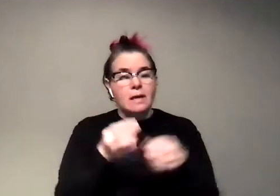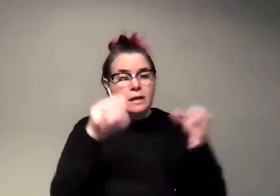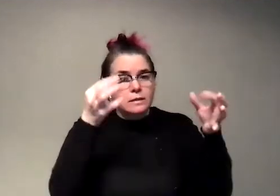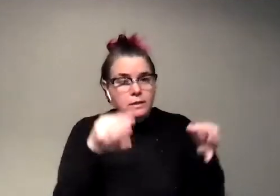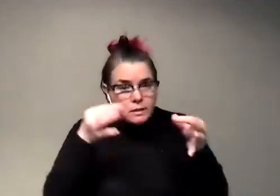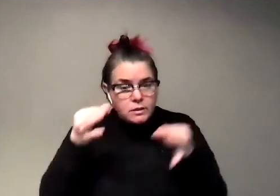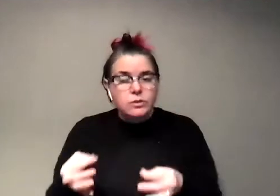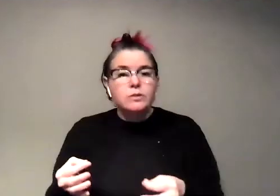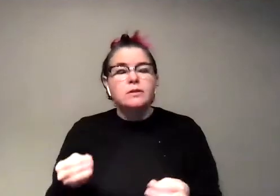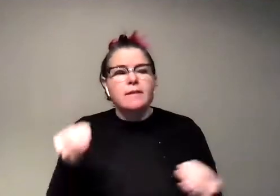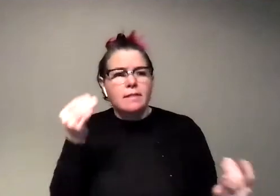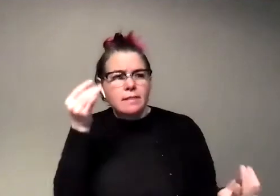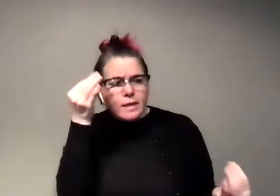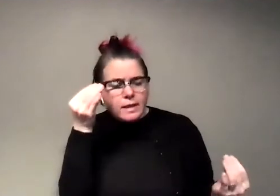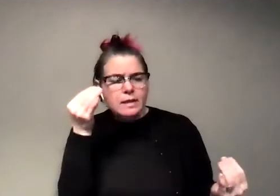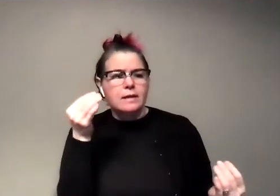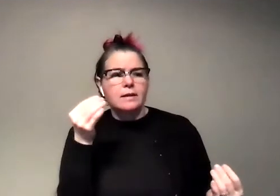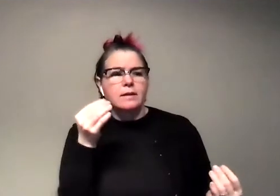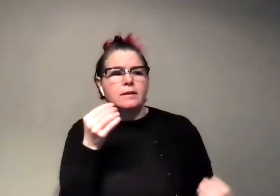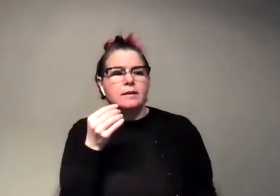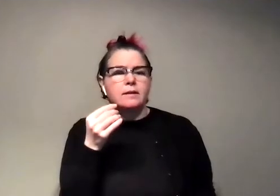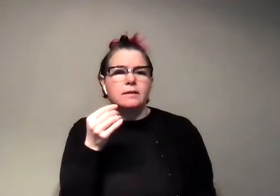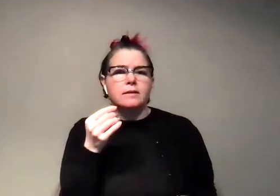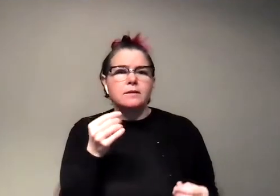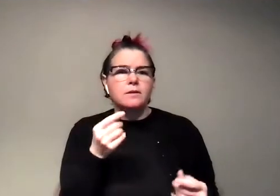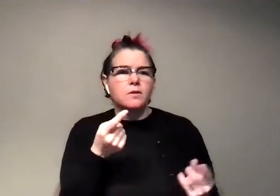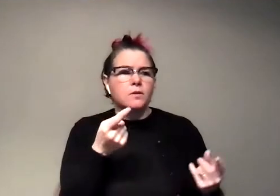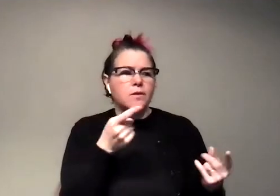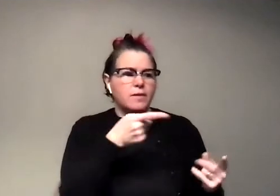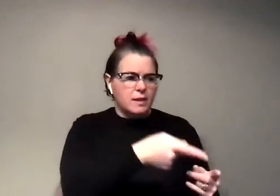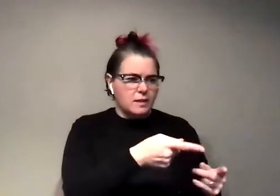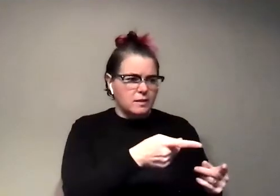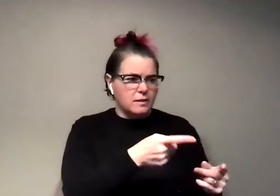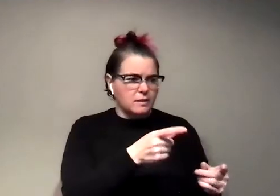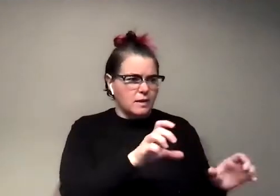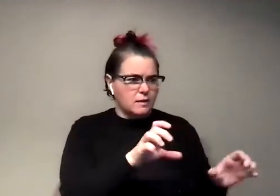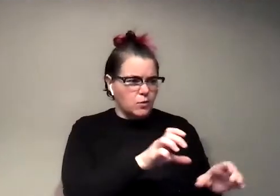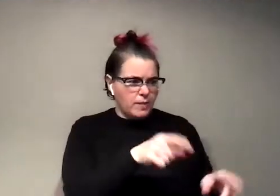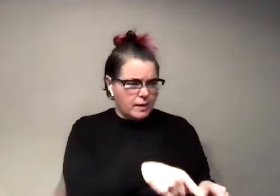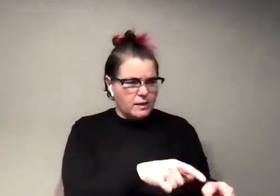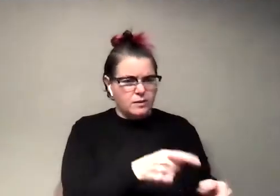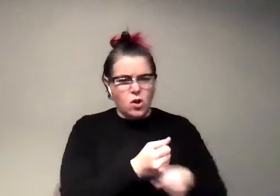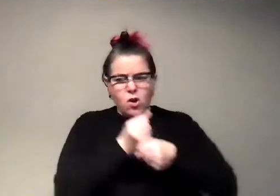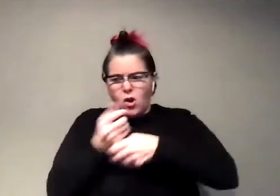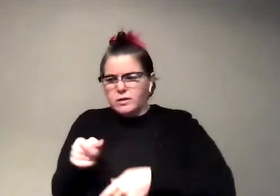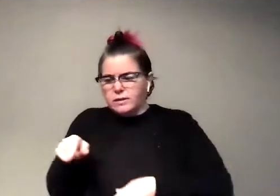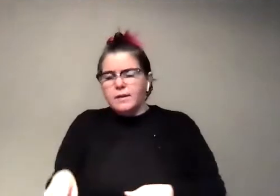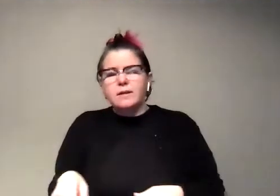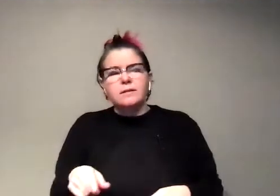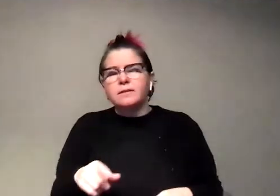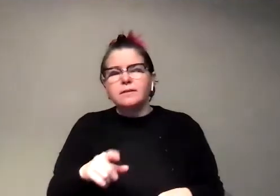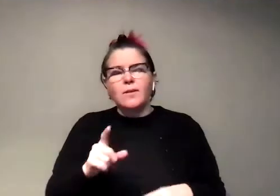and thinking in terms of cause and effect, is something that you can start early. I think fourth grade, you